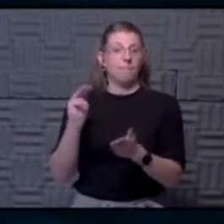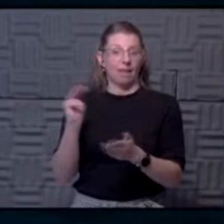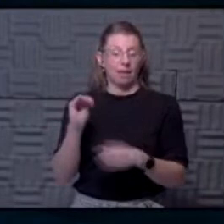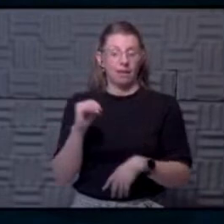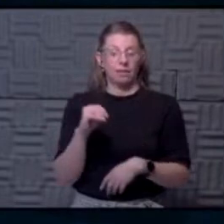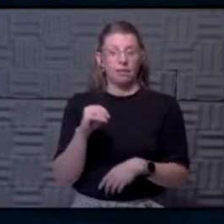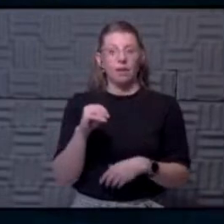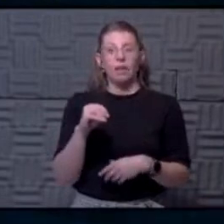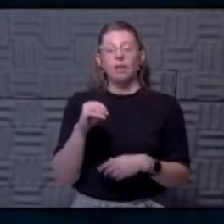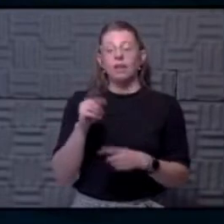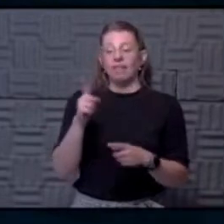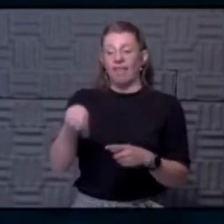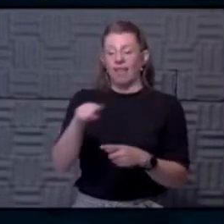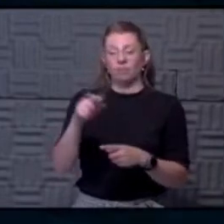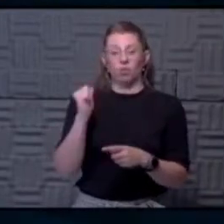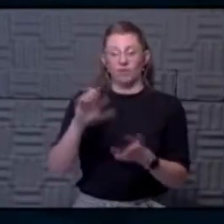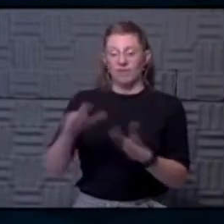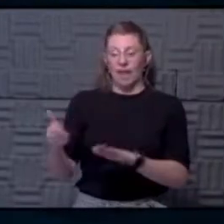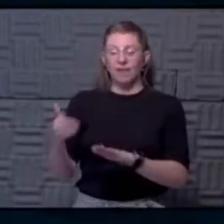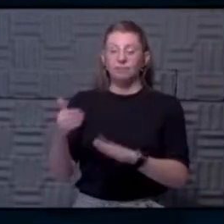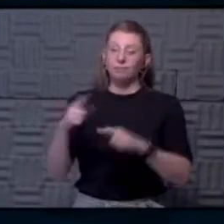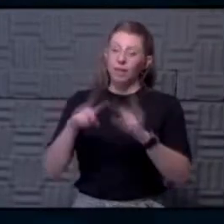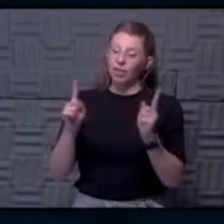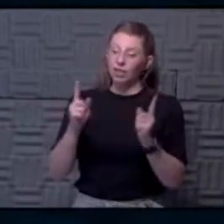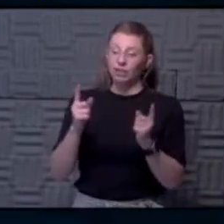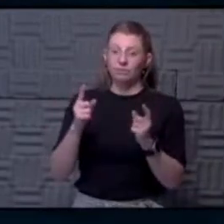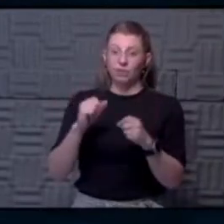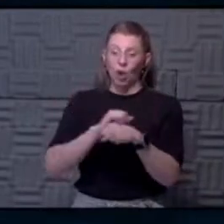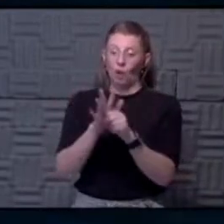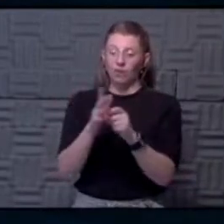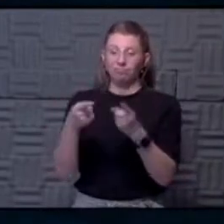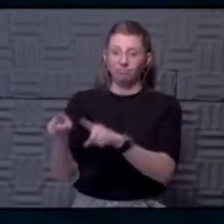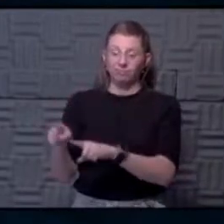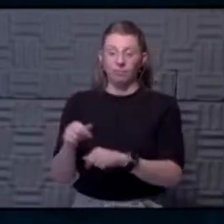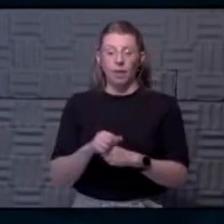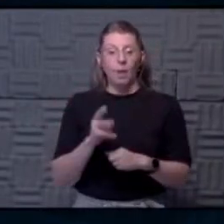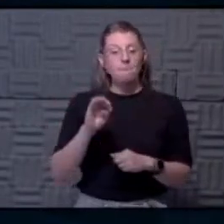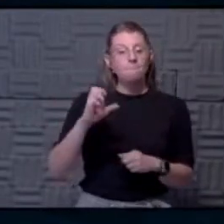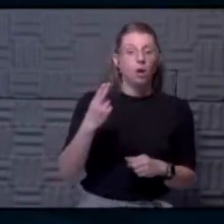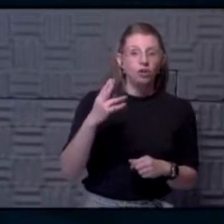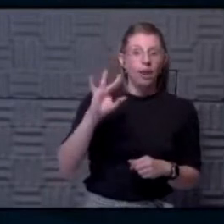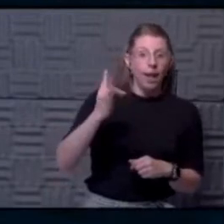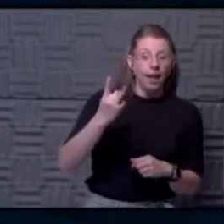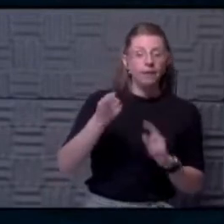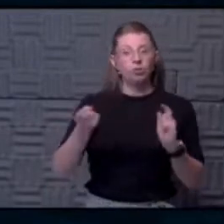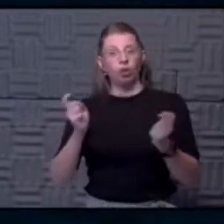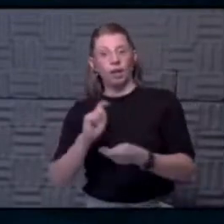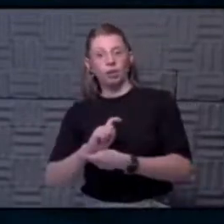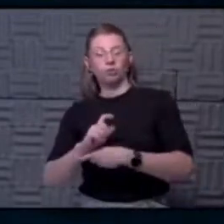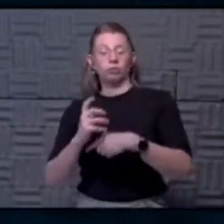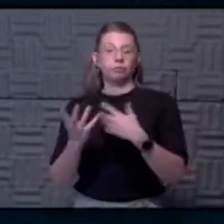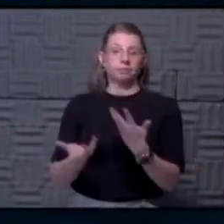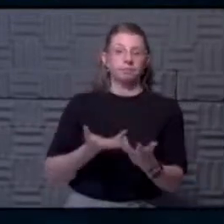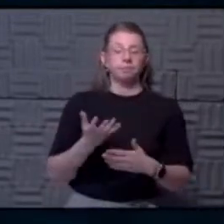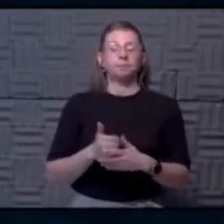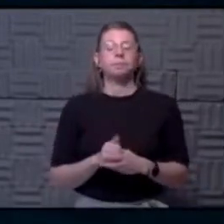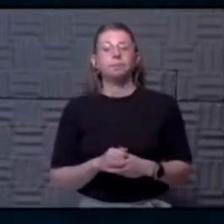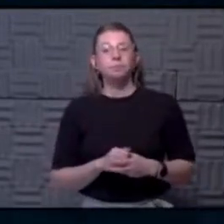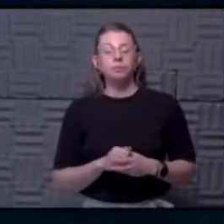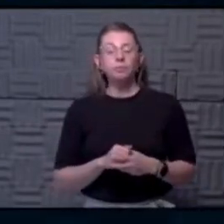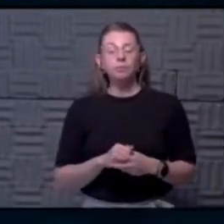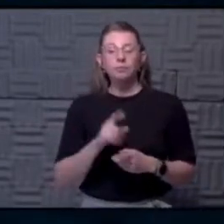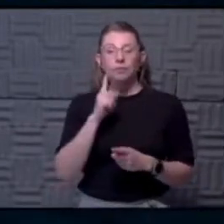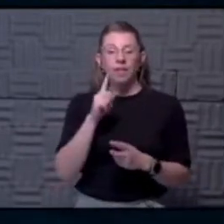weren't for COVID. Exactly. There's some other numbers on there that talk about what happened on March 8th and what the change is. And those are, I